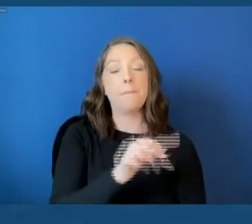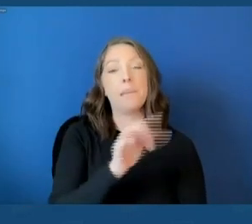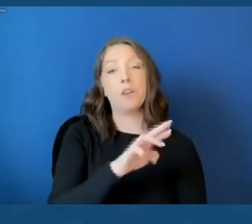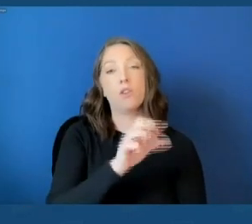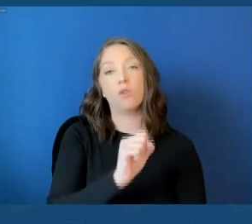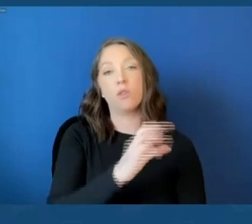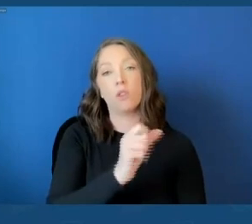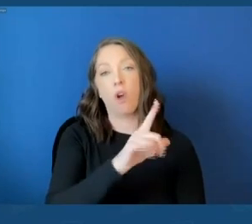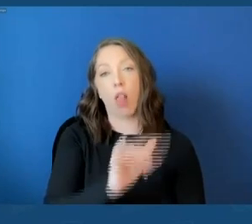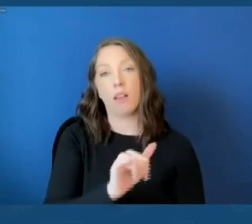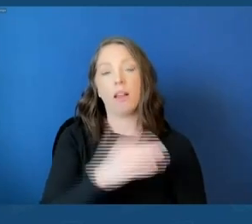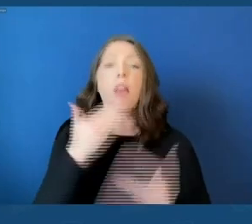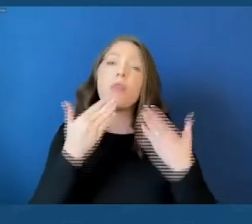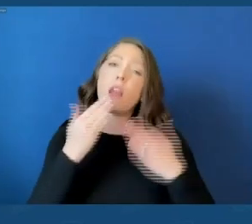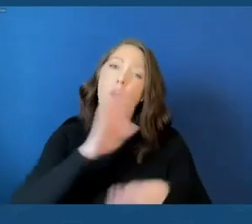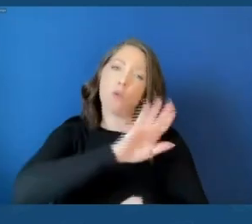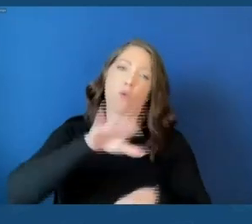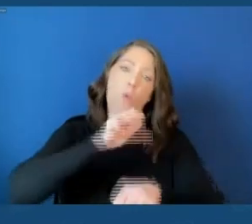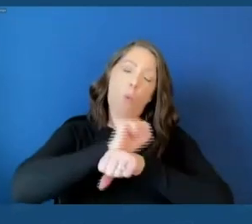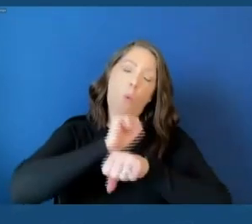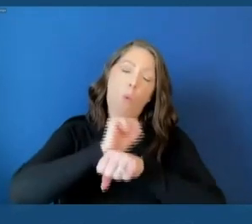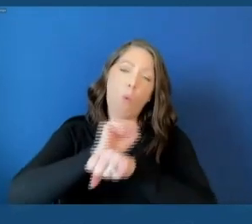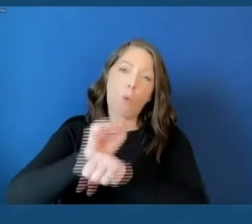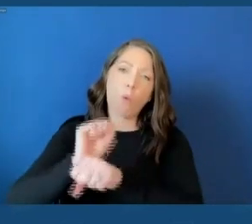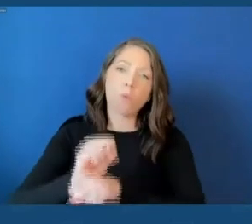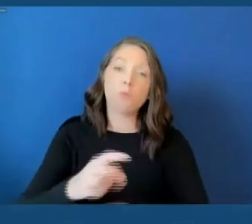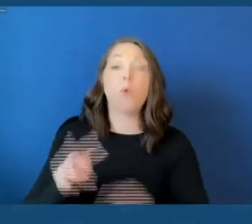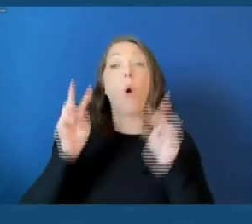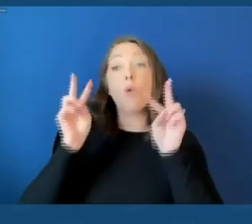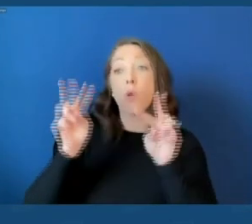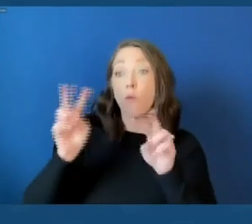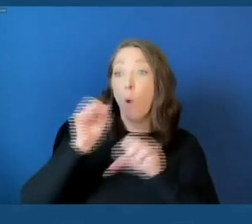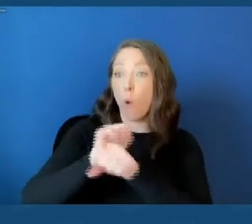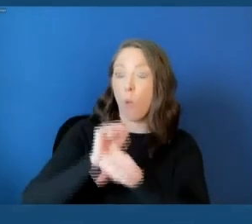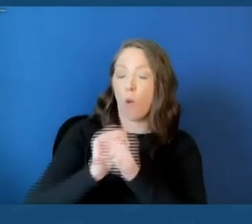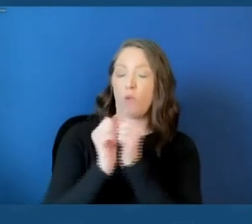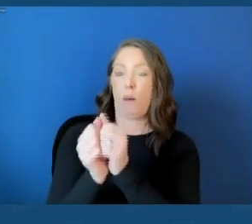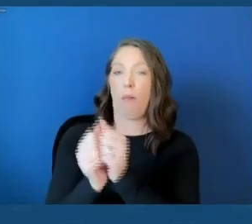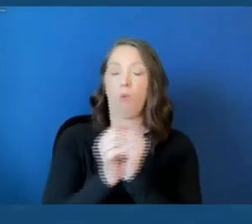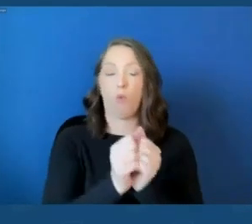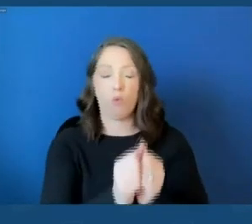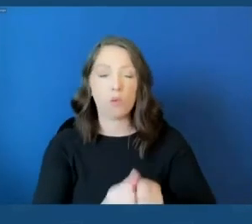and look forward to working with both of you.